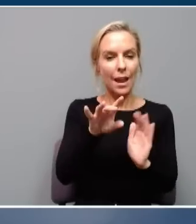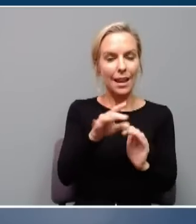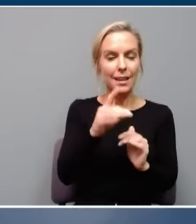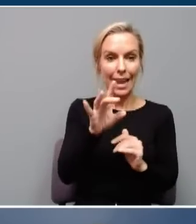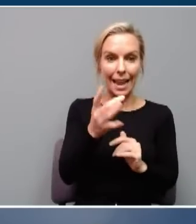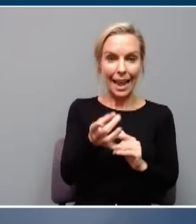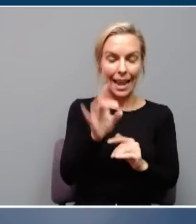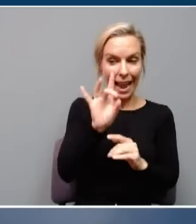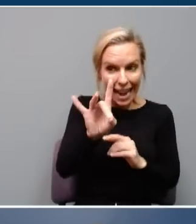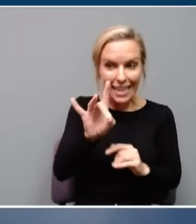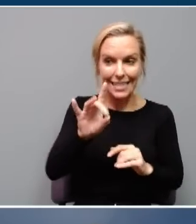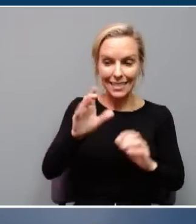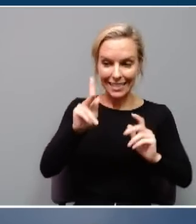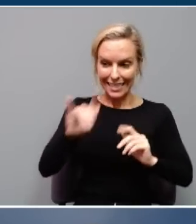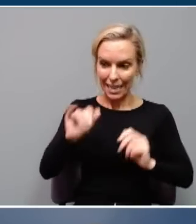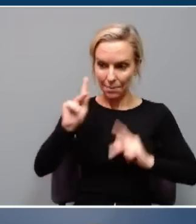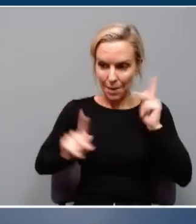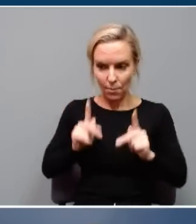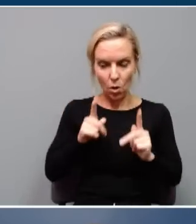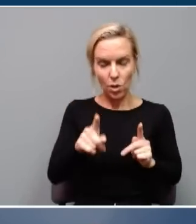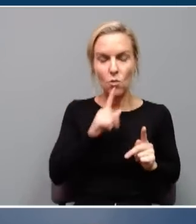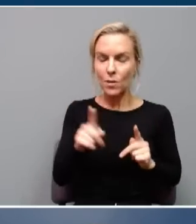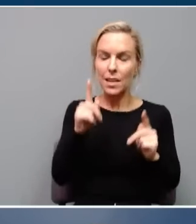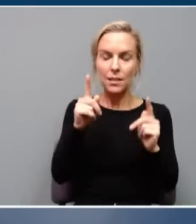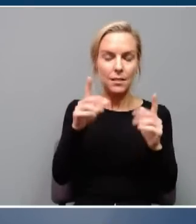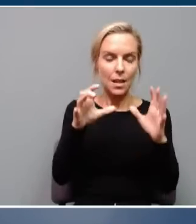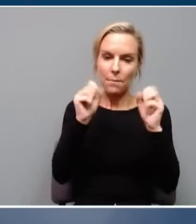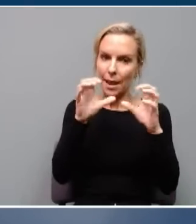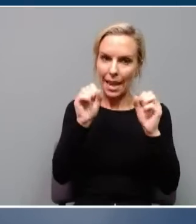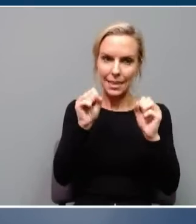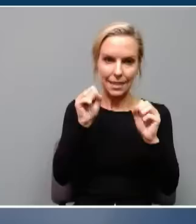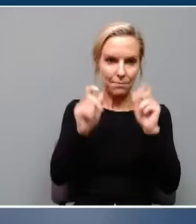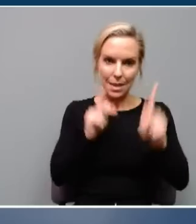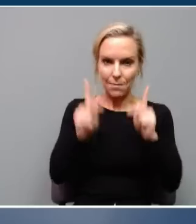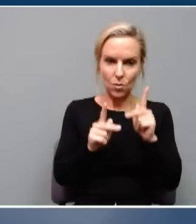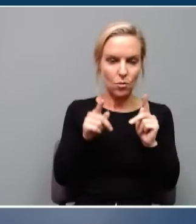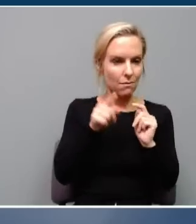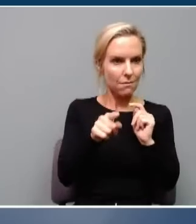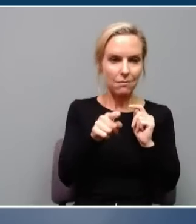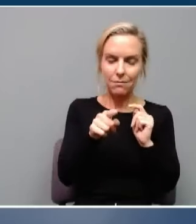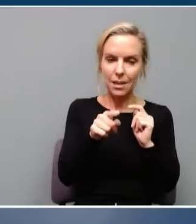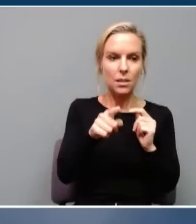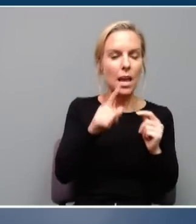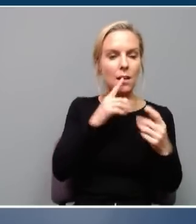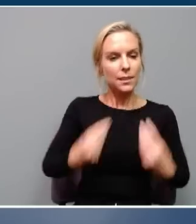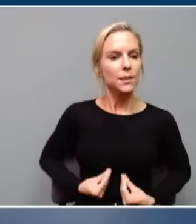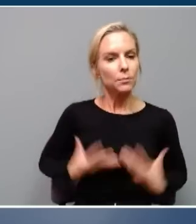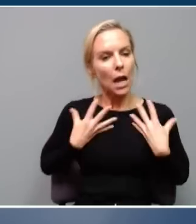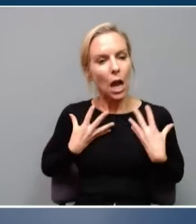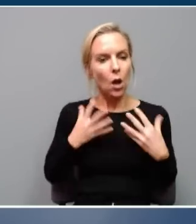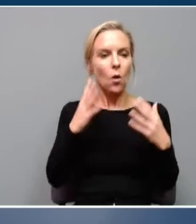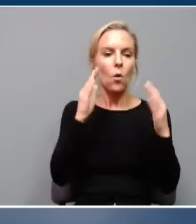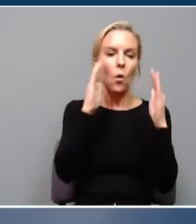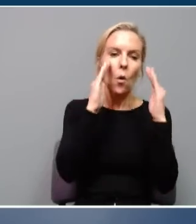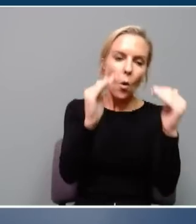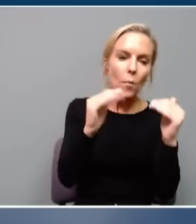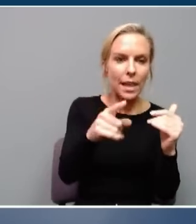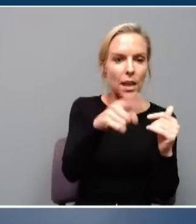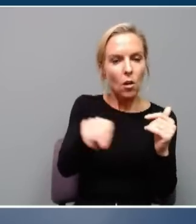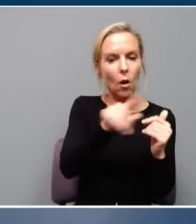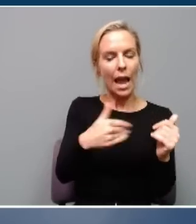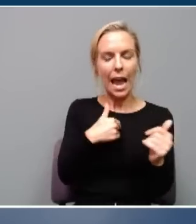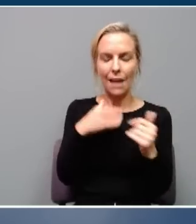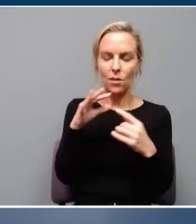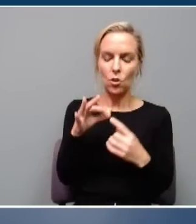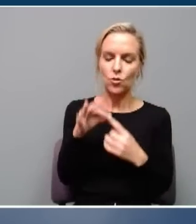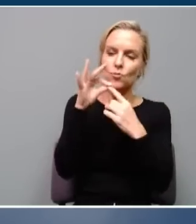are amazing individuals. They inspire so much hope. Each has a unique story that can